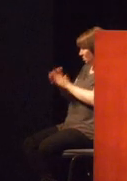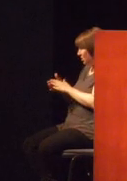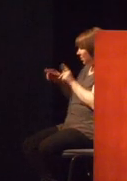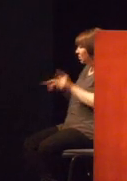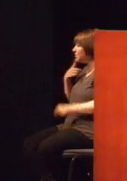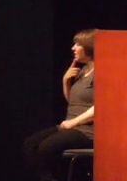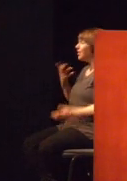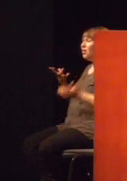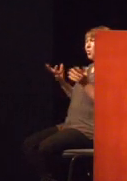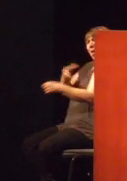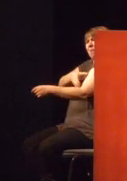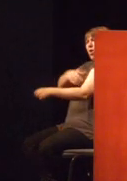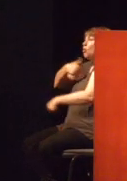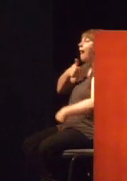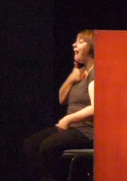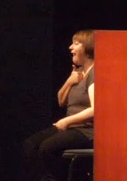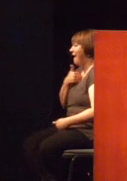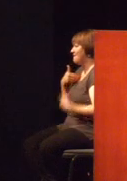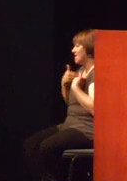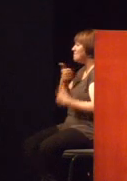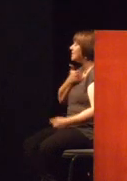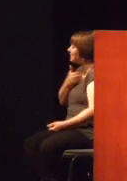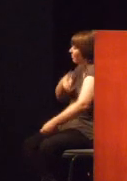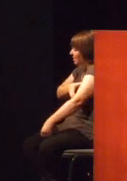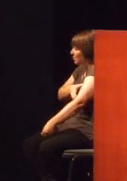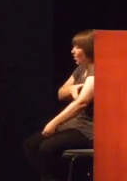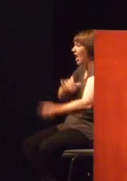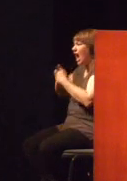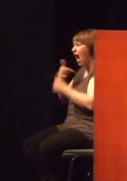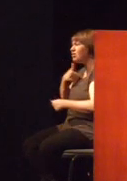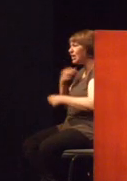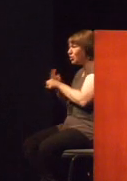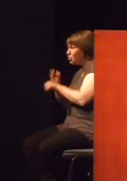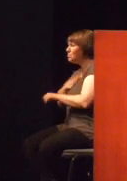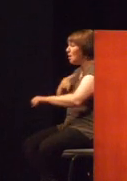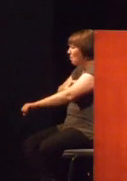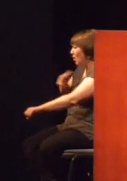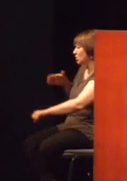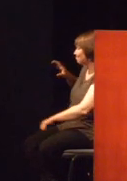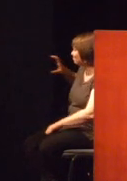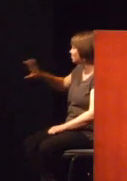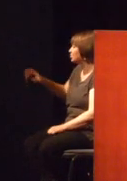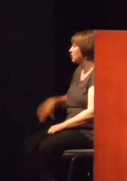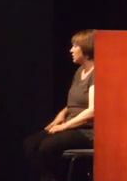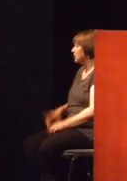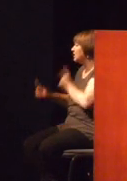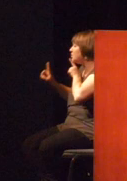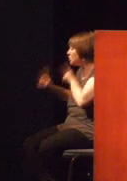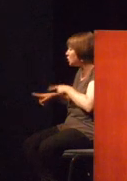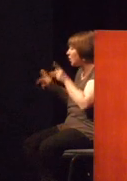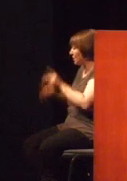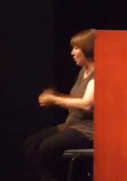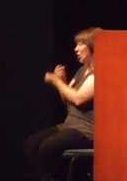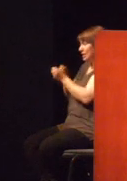what power do I have in this society? And how can I use the power I have to make sure that people are